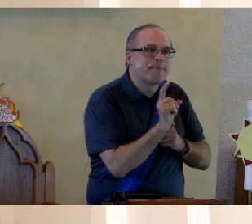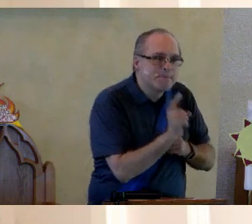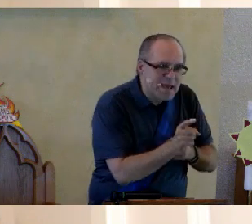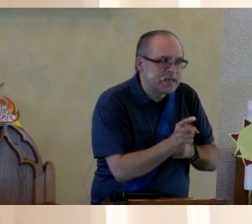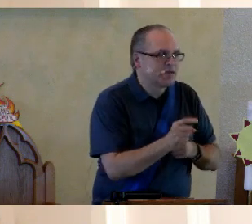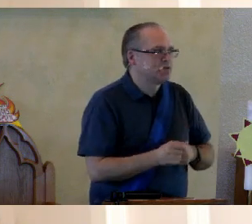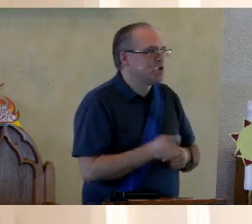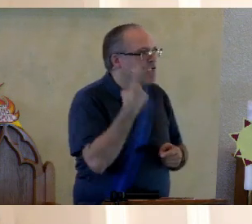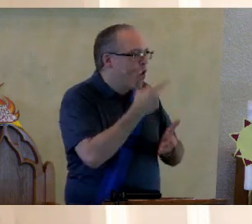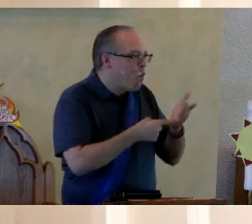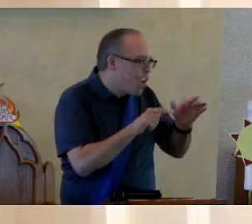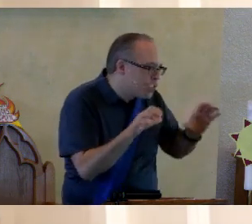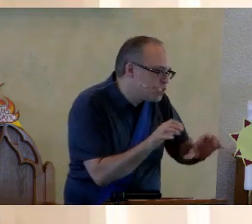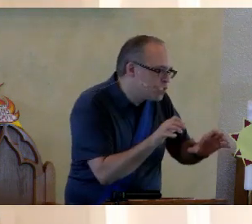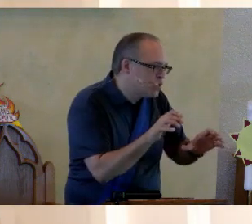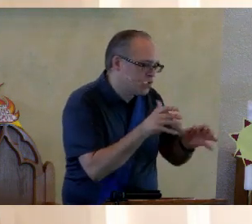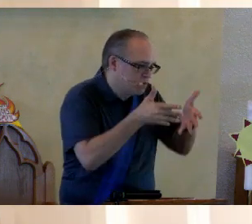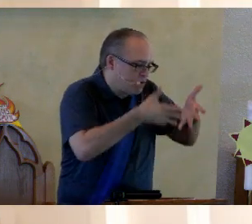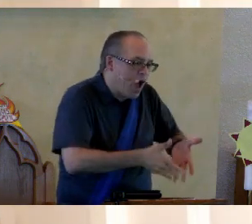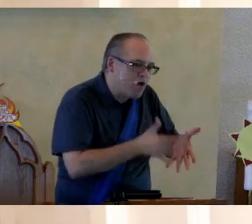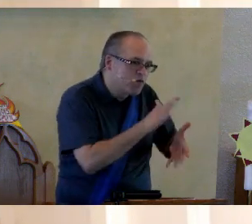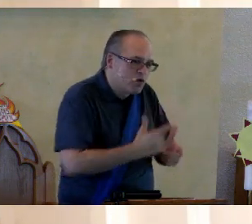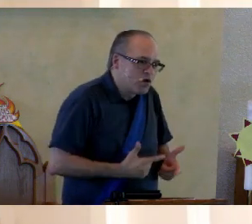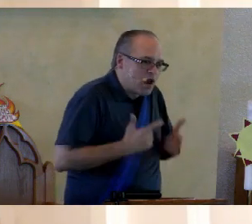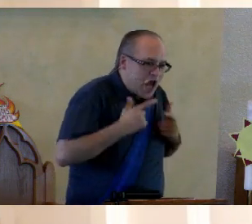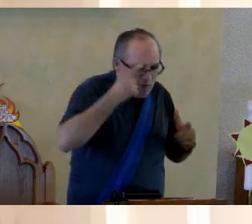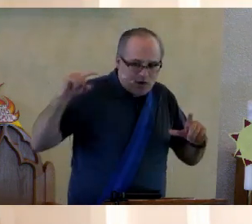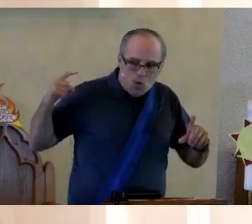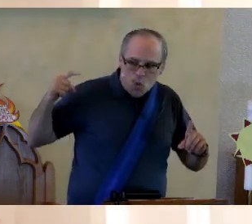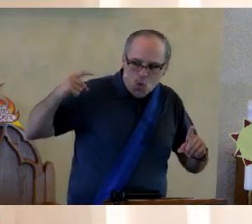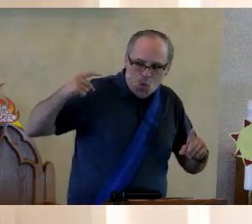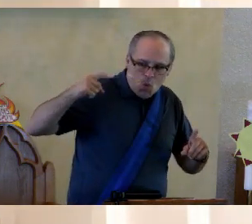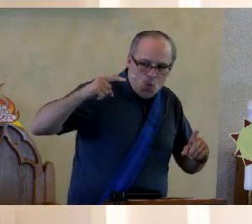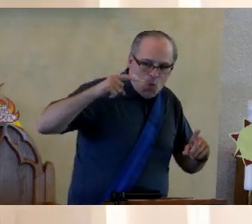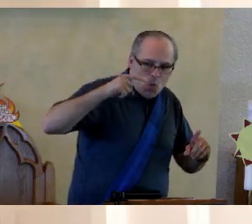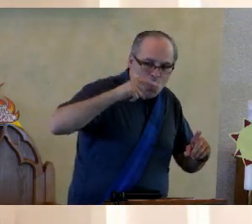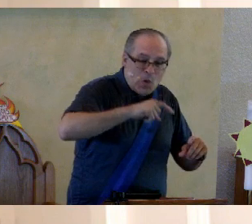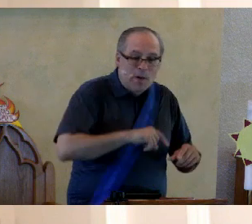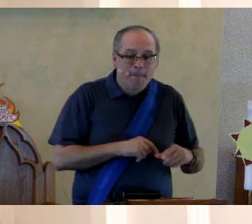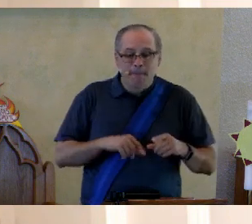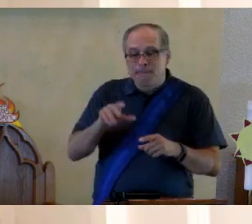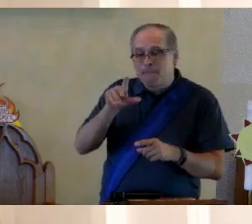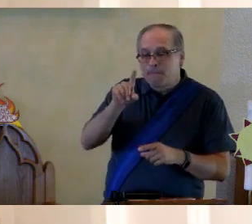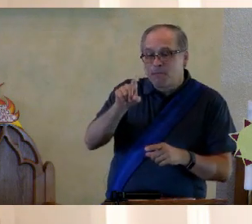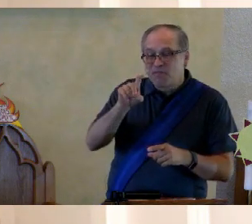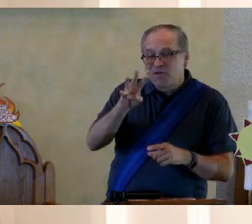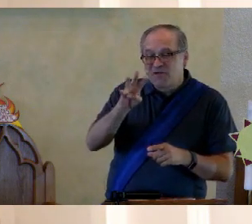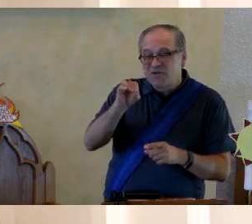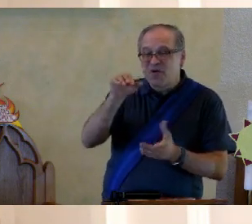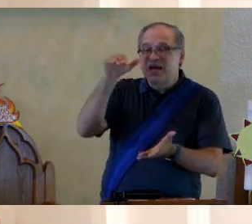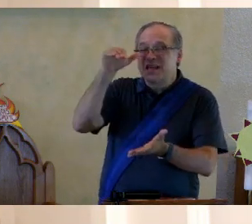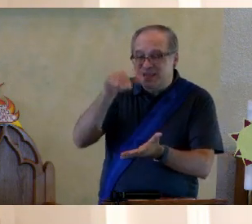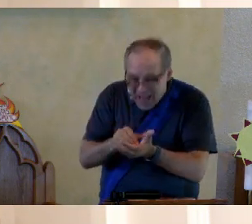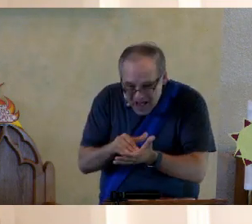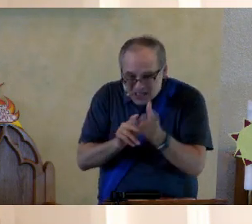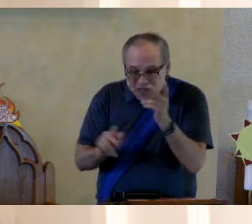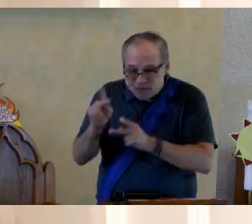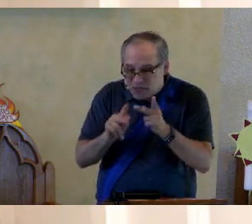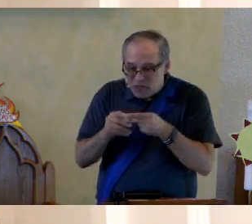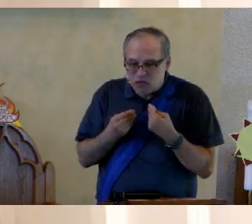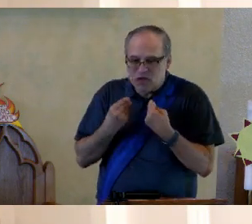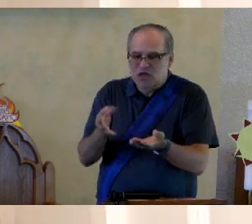do with the rest of their lives, Jonah offered a city of 120,000 souls 40 days to